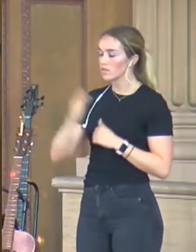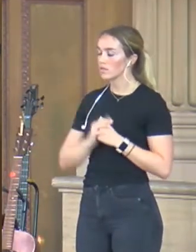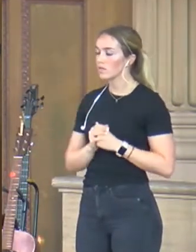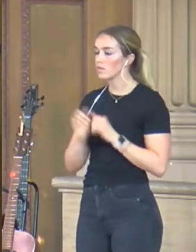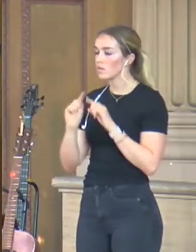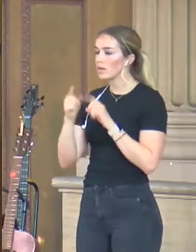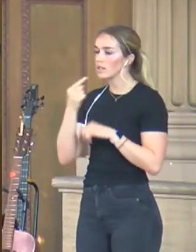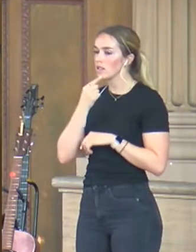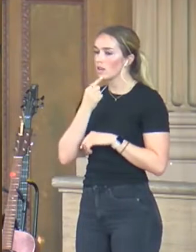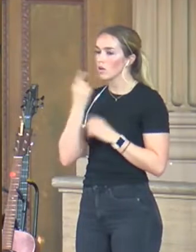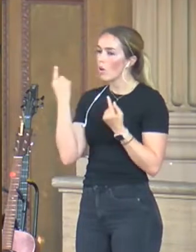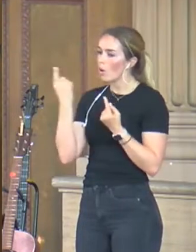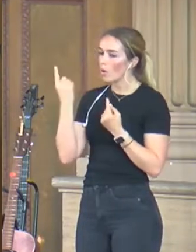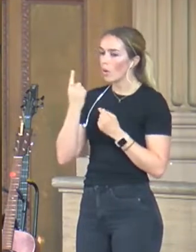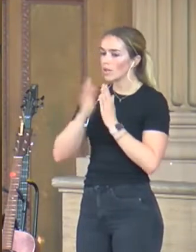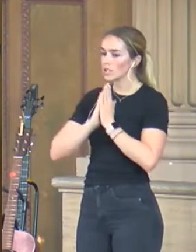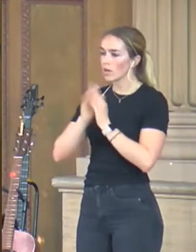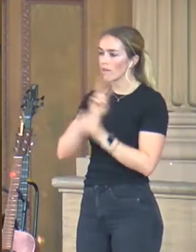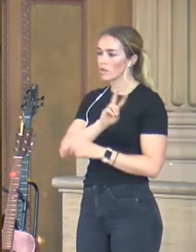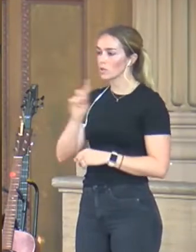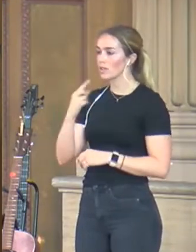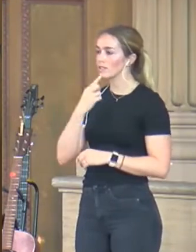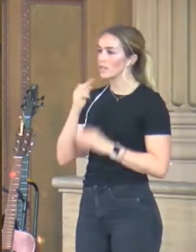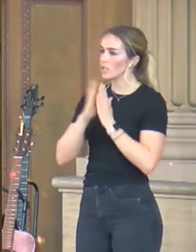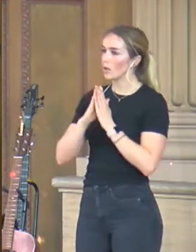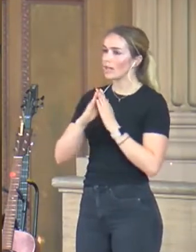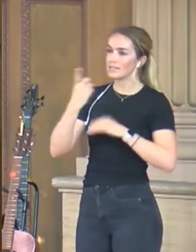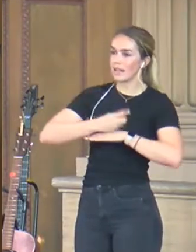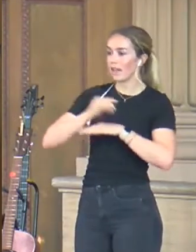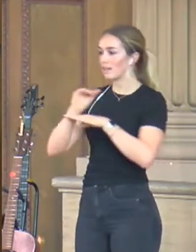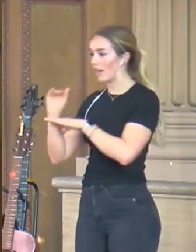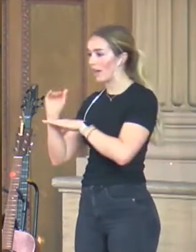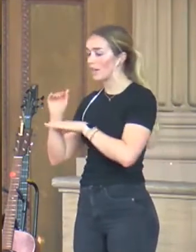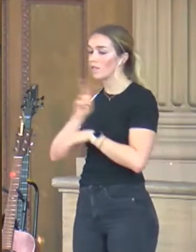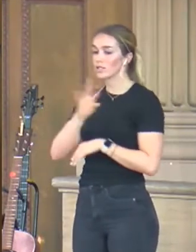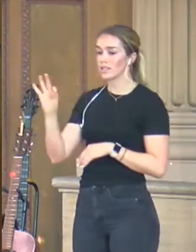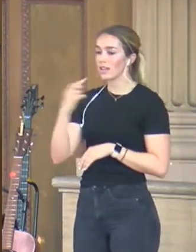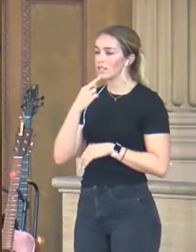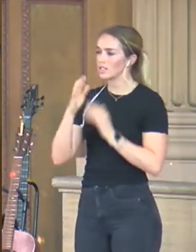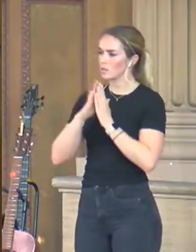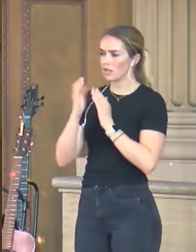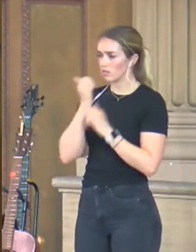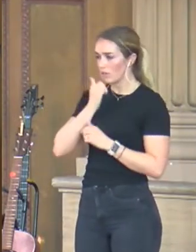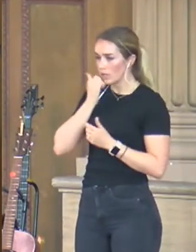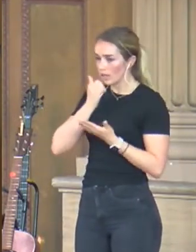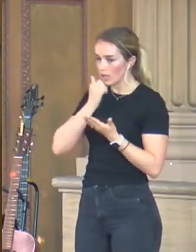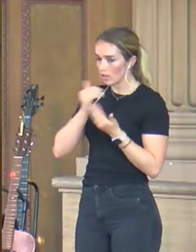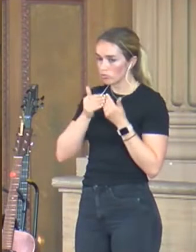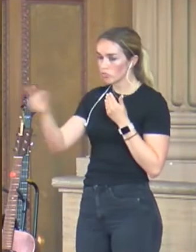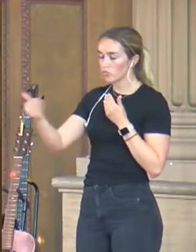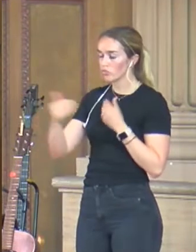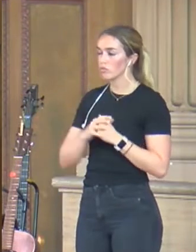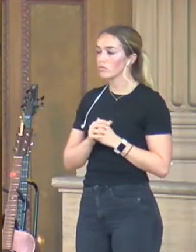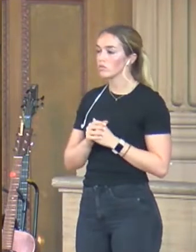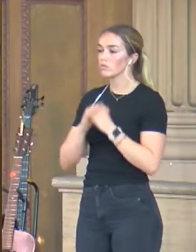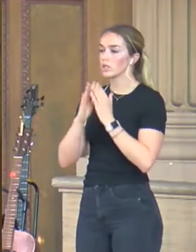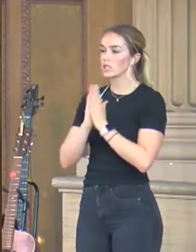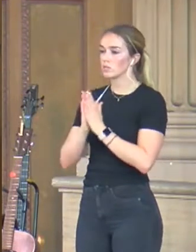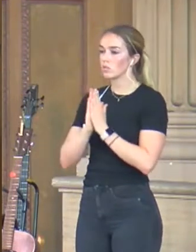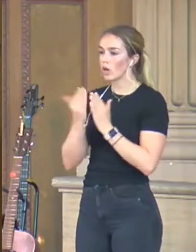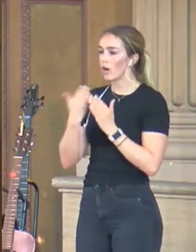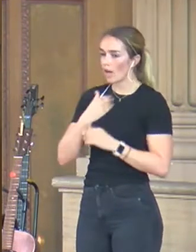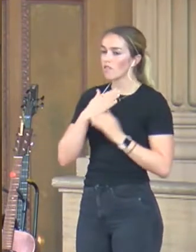And he says that he's always praying. Verse 1, says he prays day and night. Verse 9, he says he prays every day. His prayer is not lacking